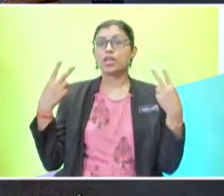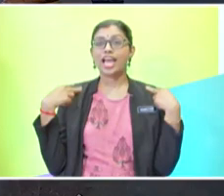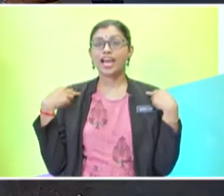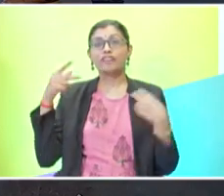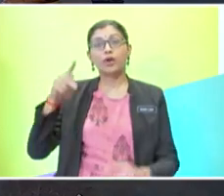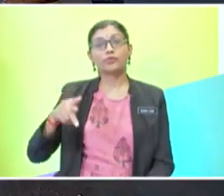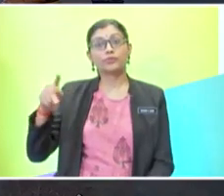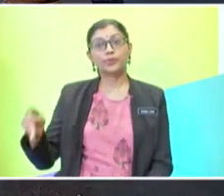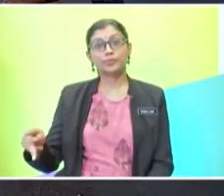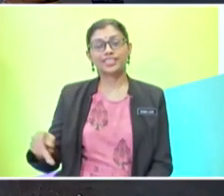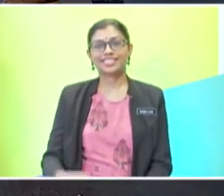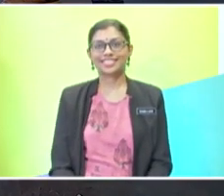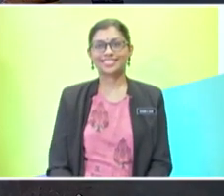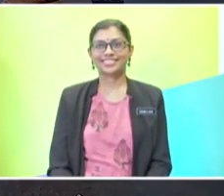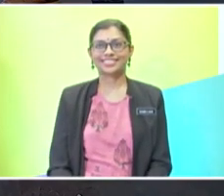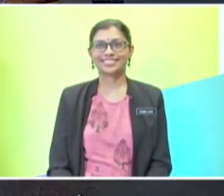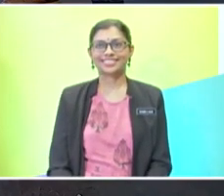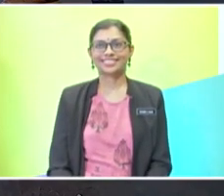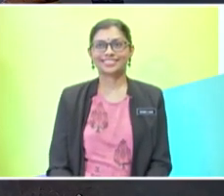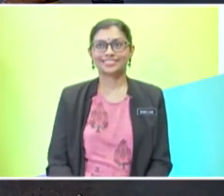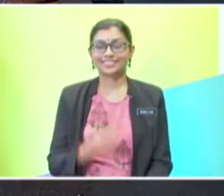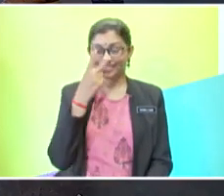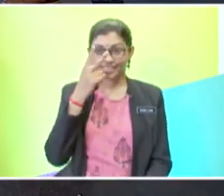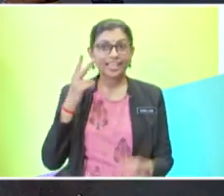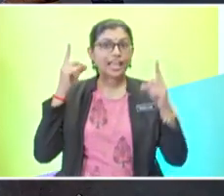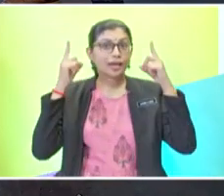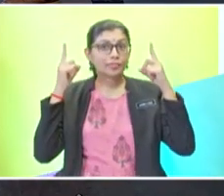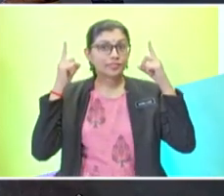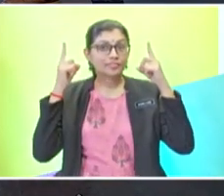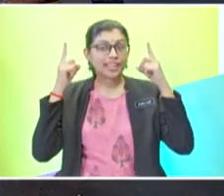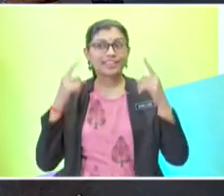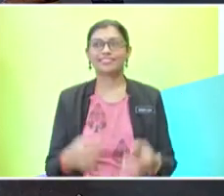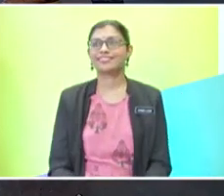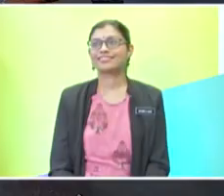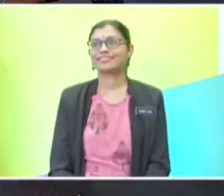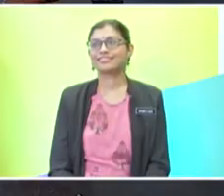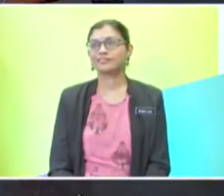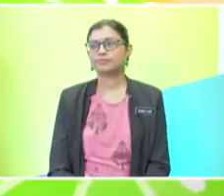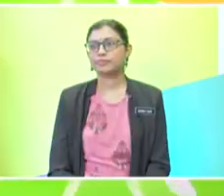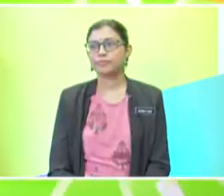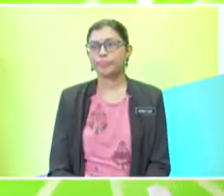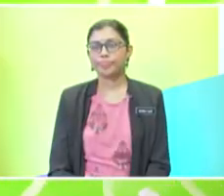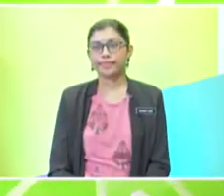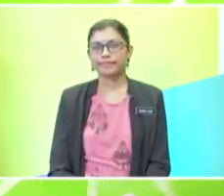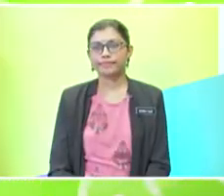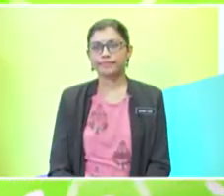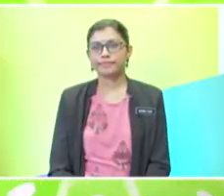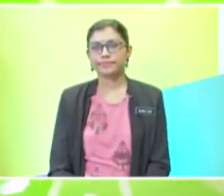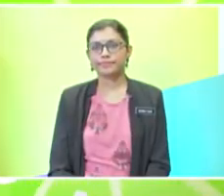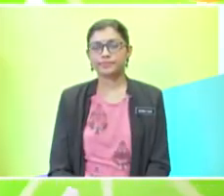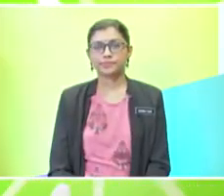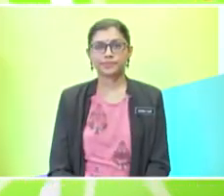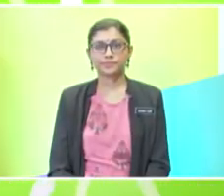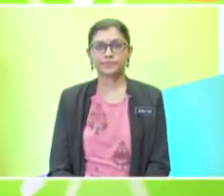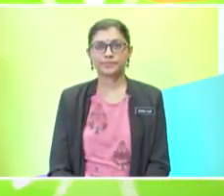see who they are. Hi, everyone. Hi, everyone. There we go. Mr. Warren, could you kindly introduce them to